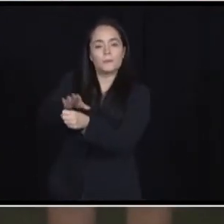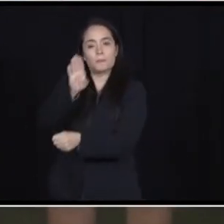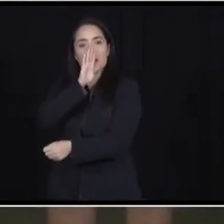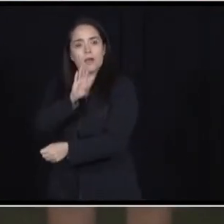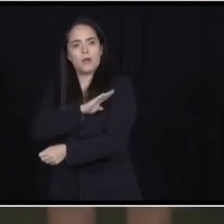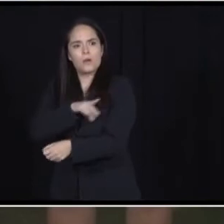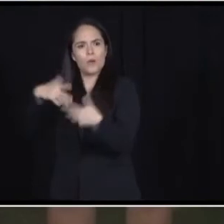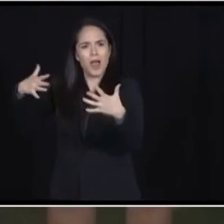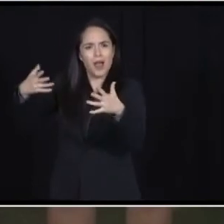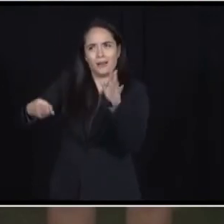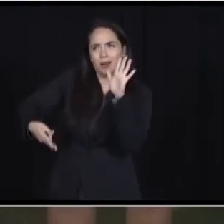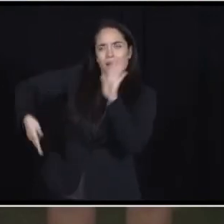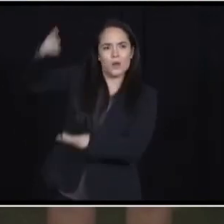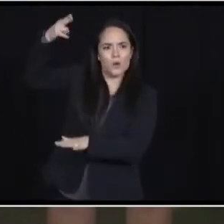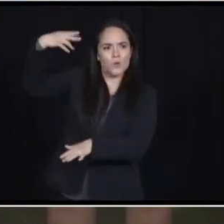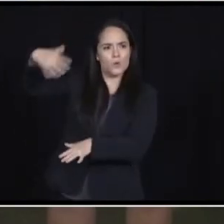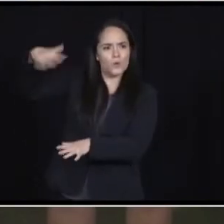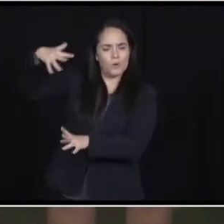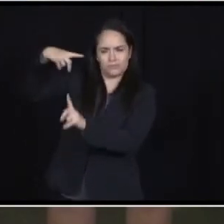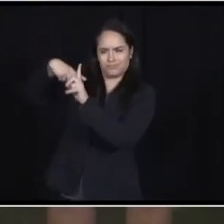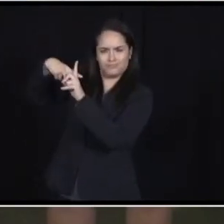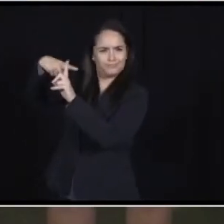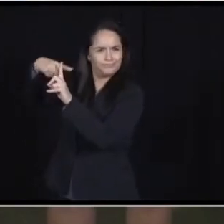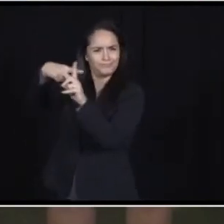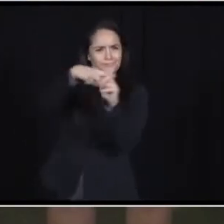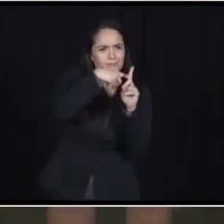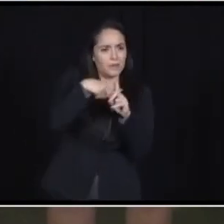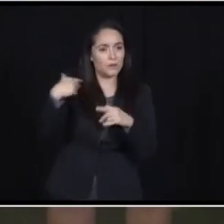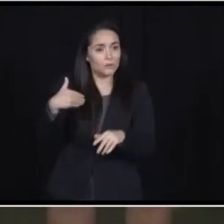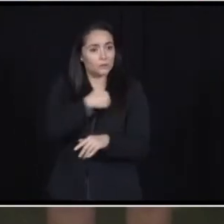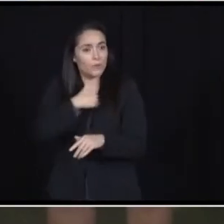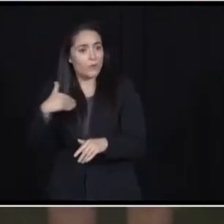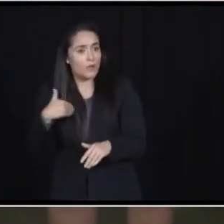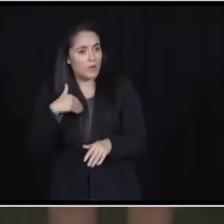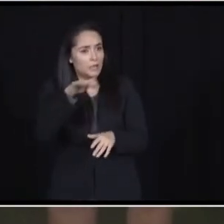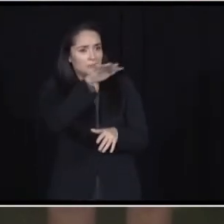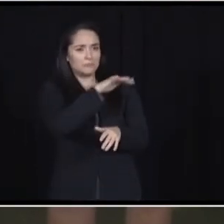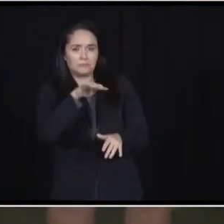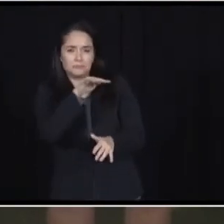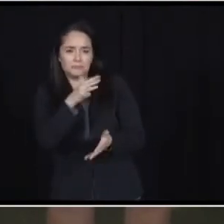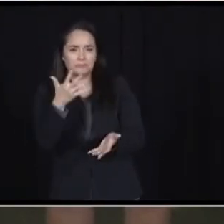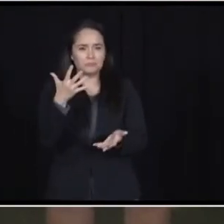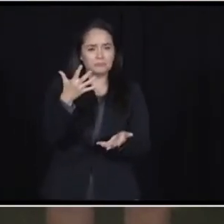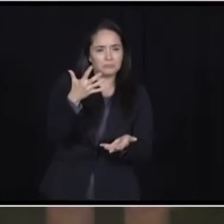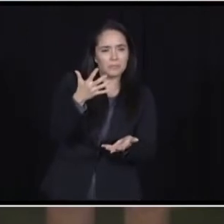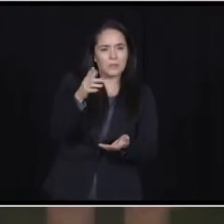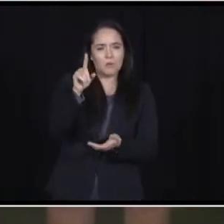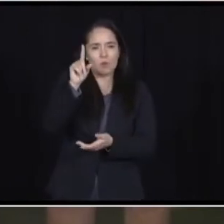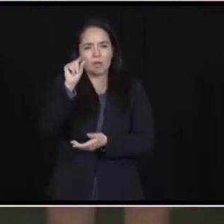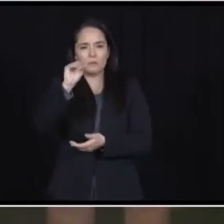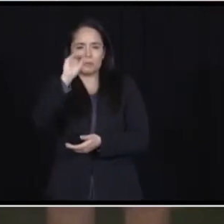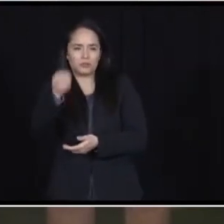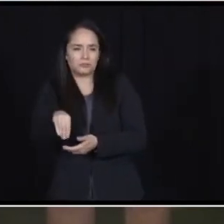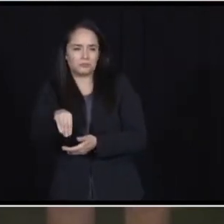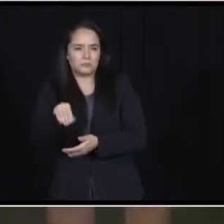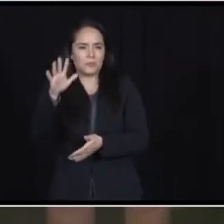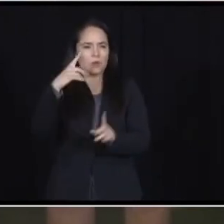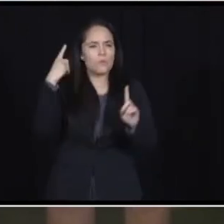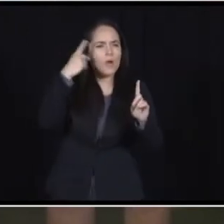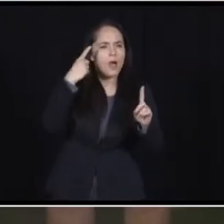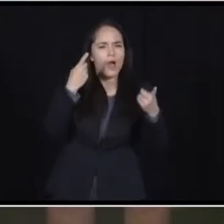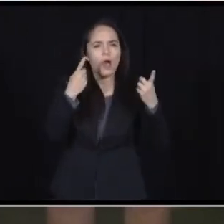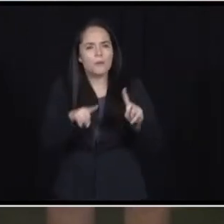also some parts of Toronto that are close to 20%. Yeah. What more is happening in those neighborhoods, and what more